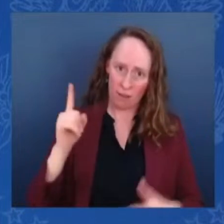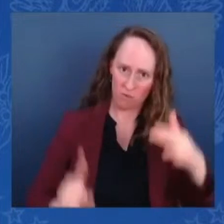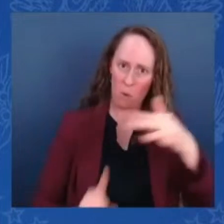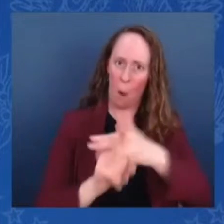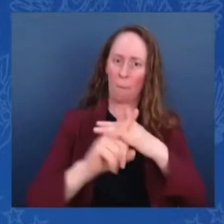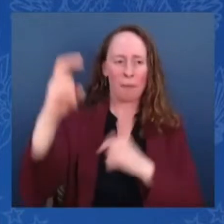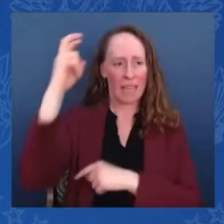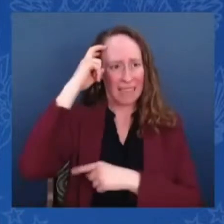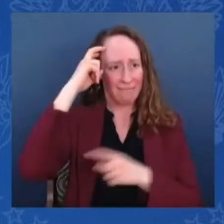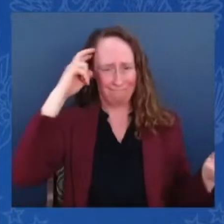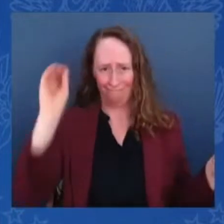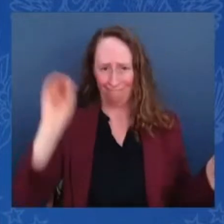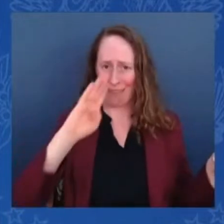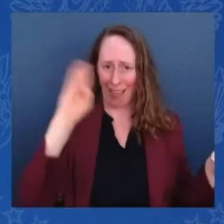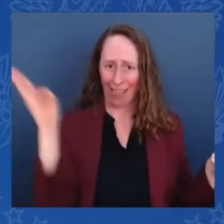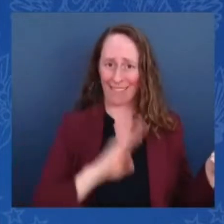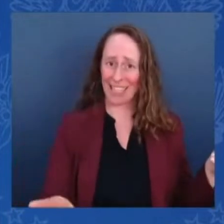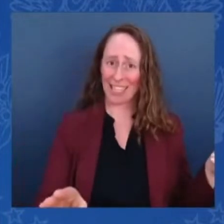never has.